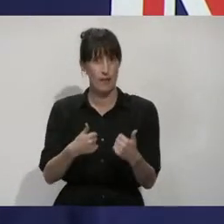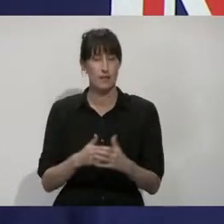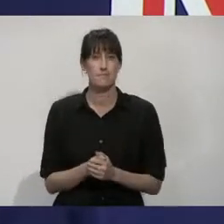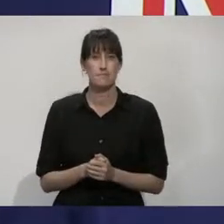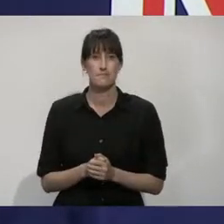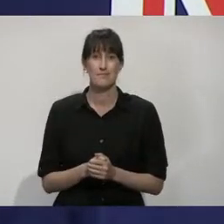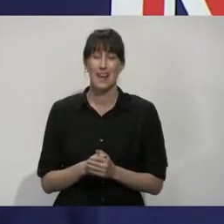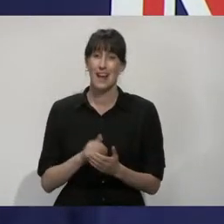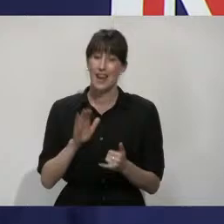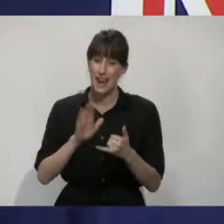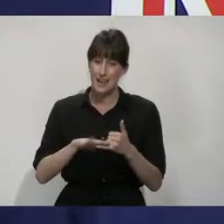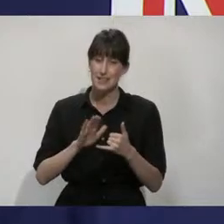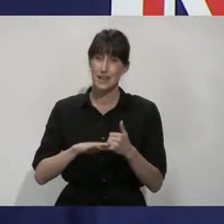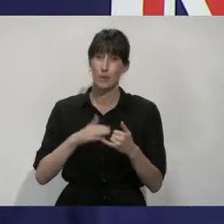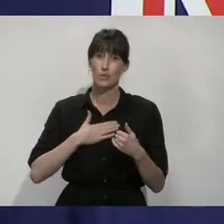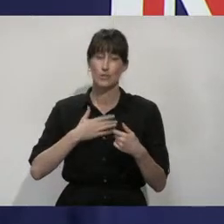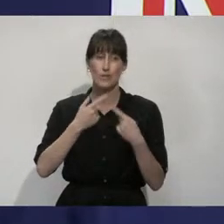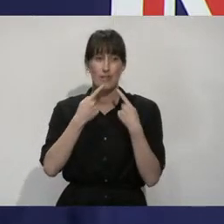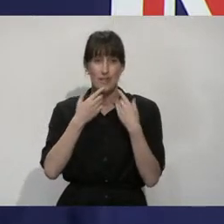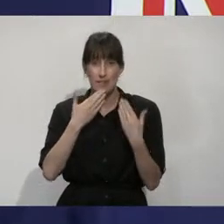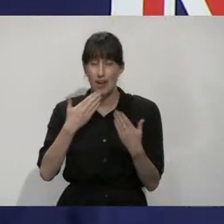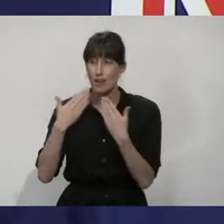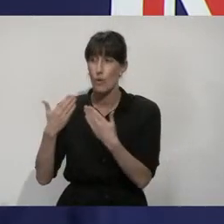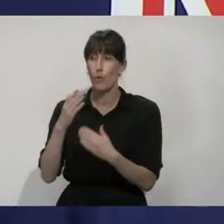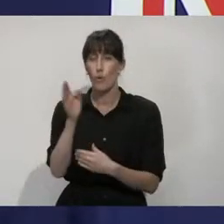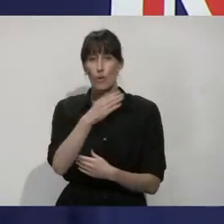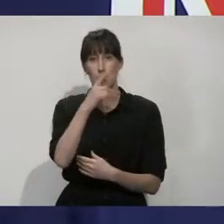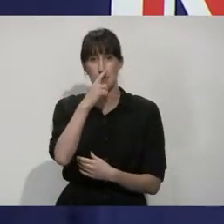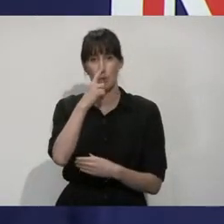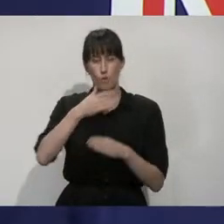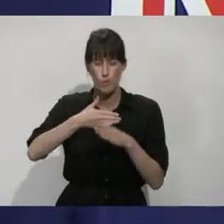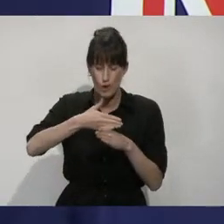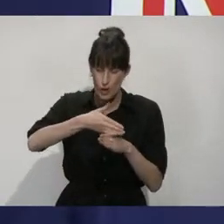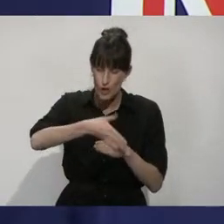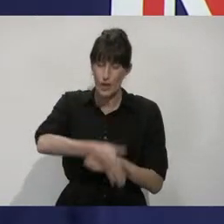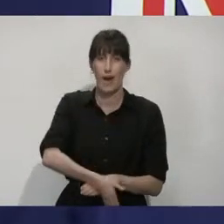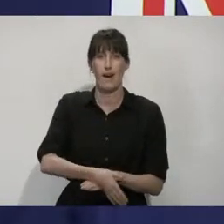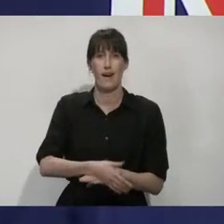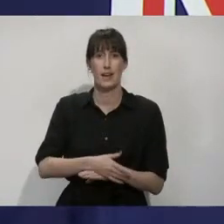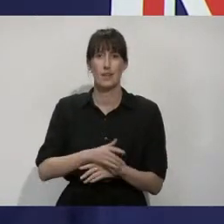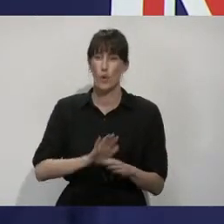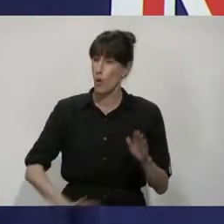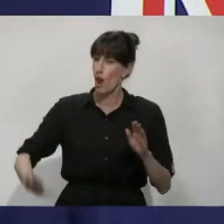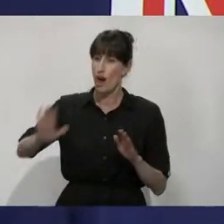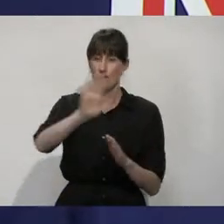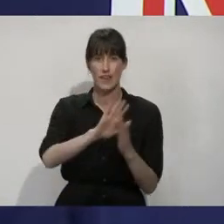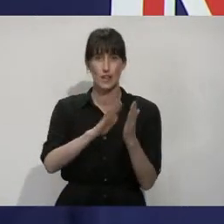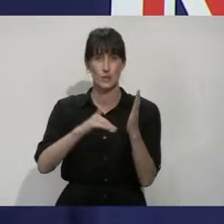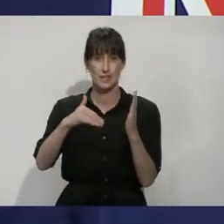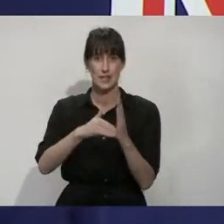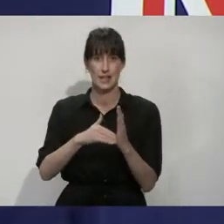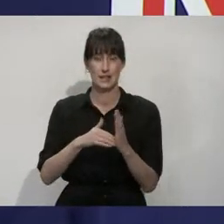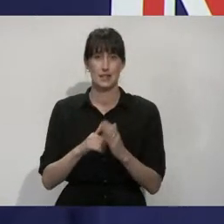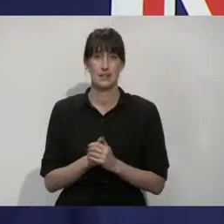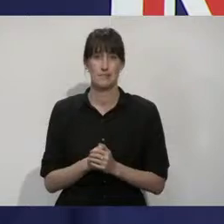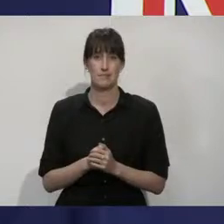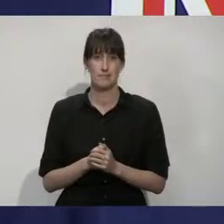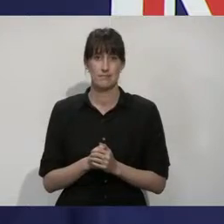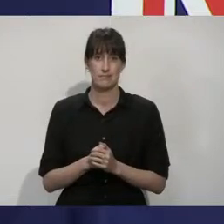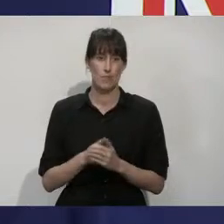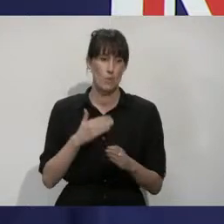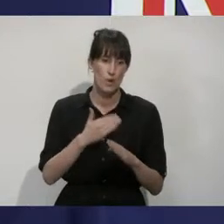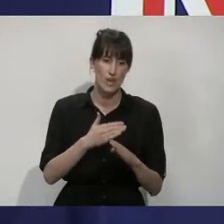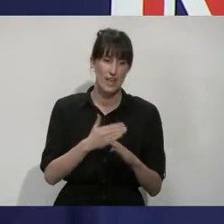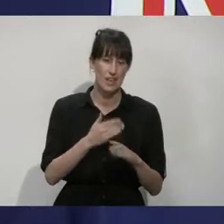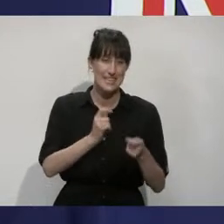acknowledging the massive and sustained amount of work that is being undertaken up and down the country by everybody who is working